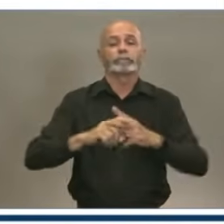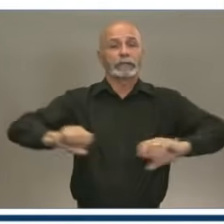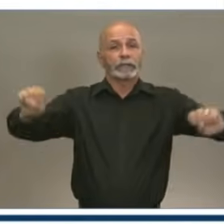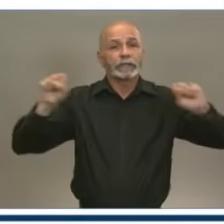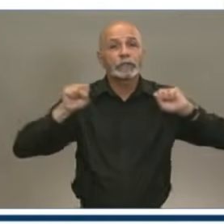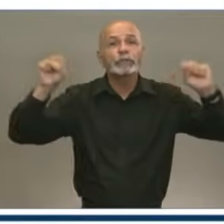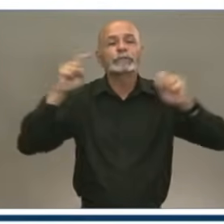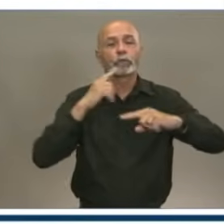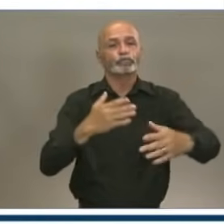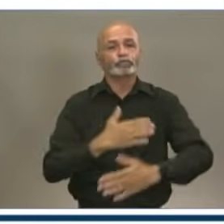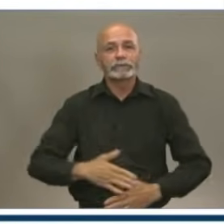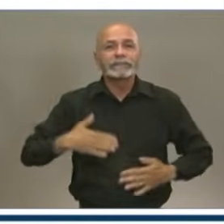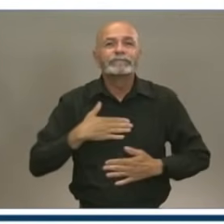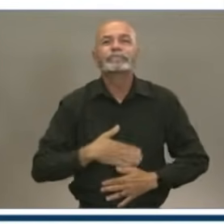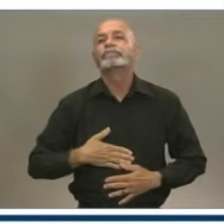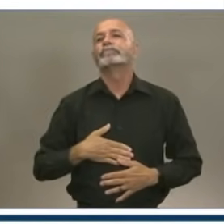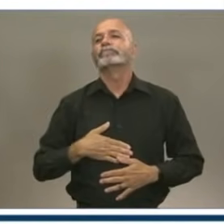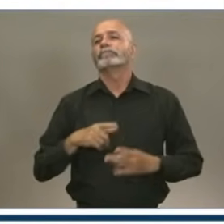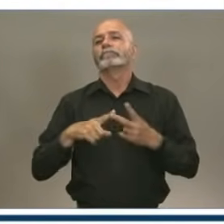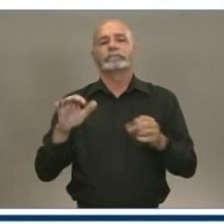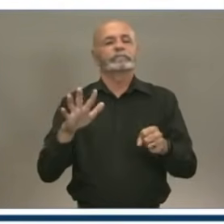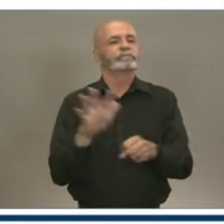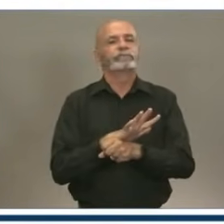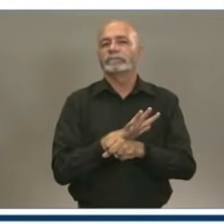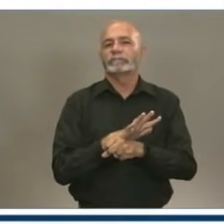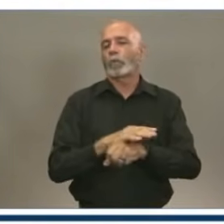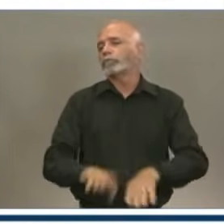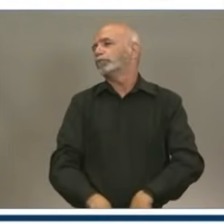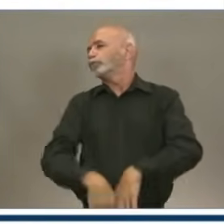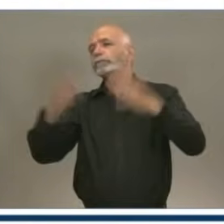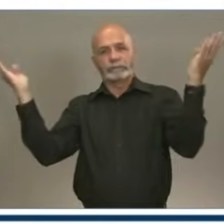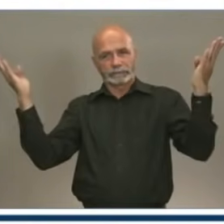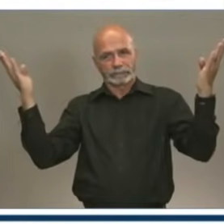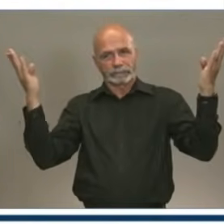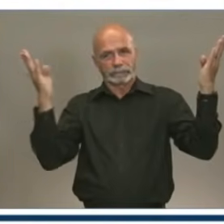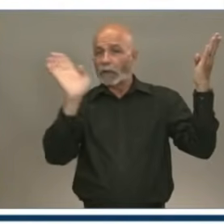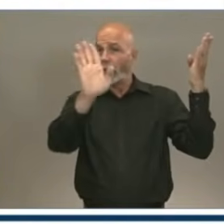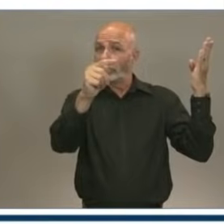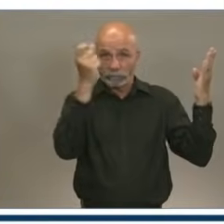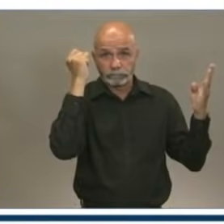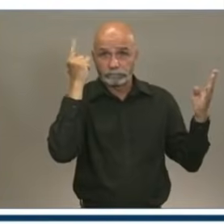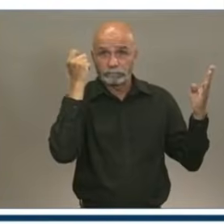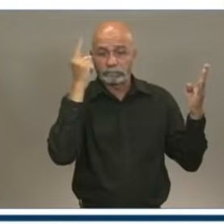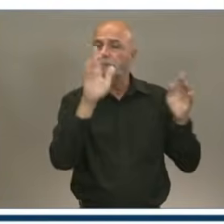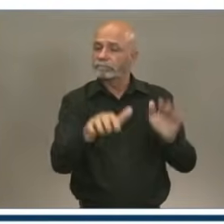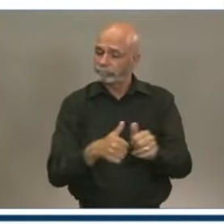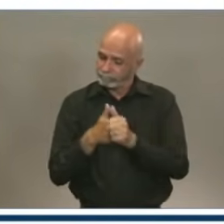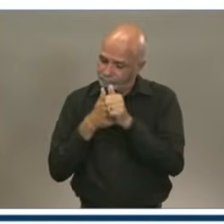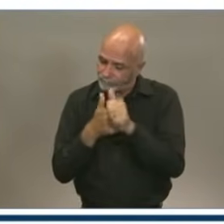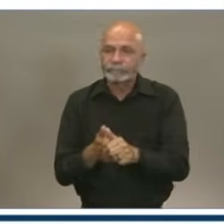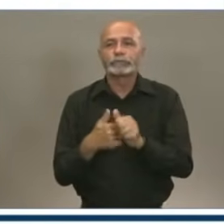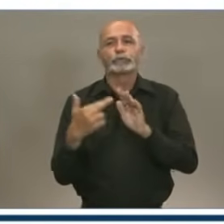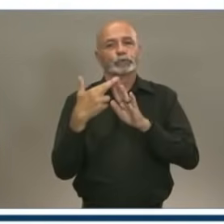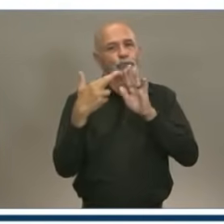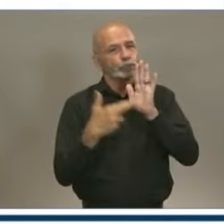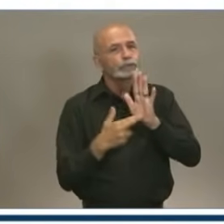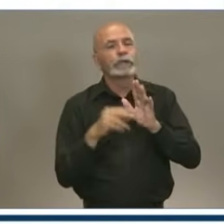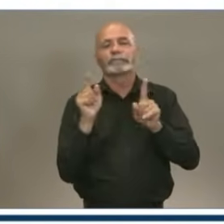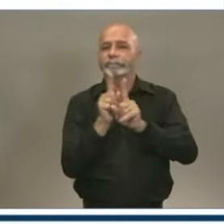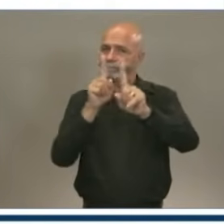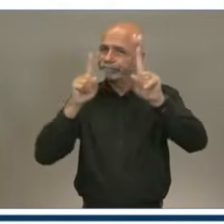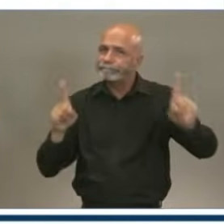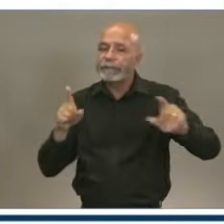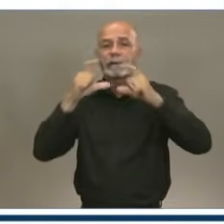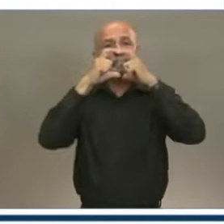leisure businesses can operate at full capacity, but must continue to follow public health measures like distancing and